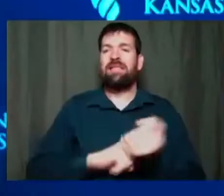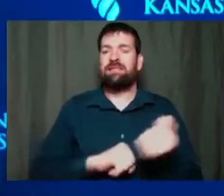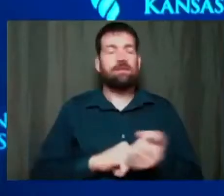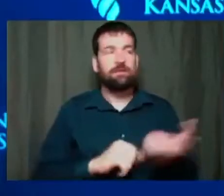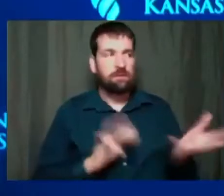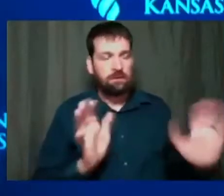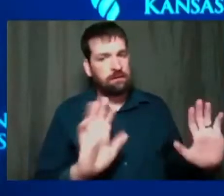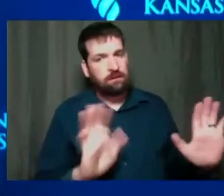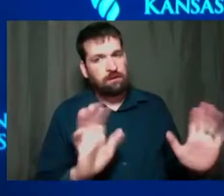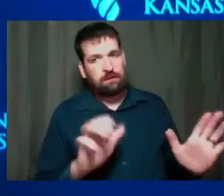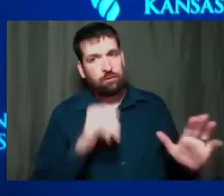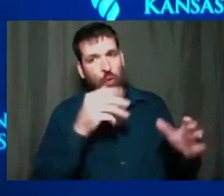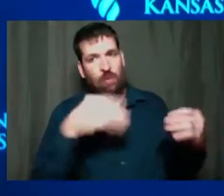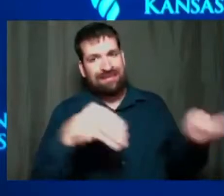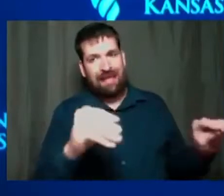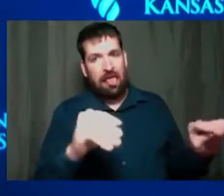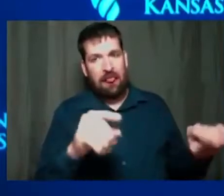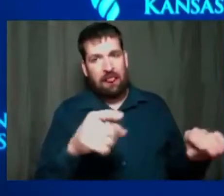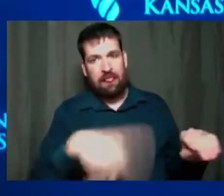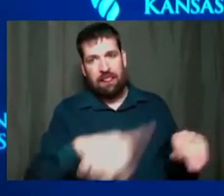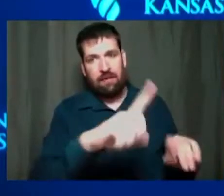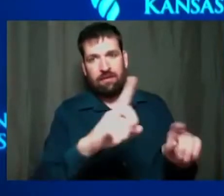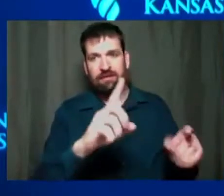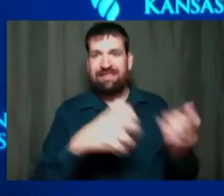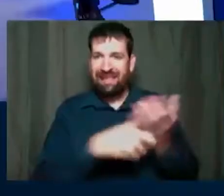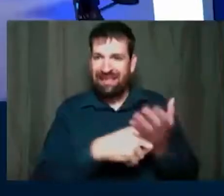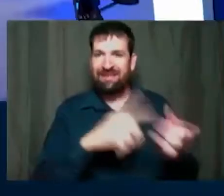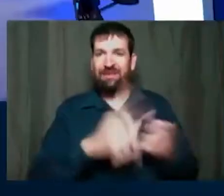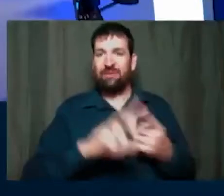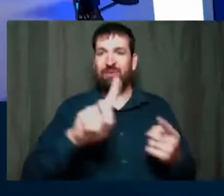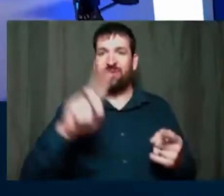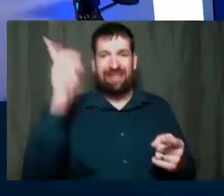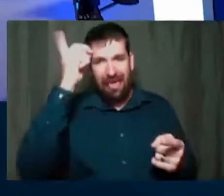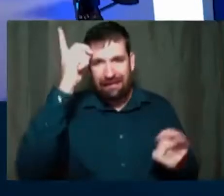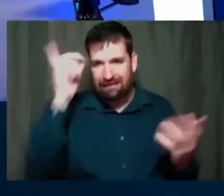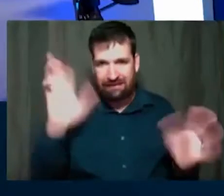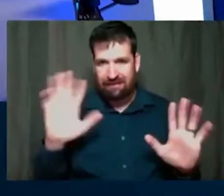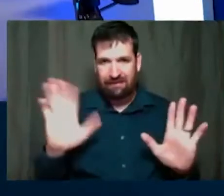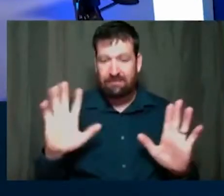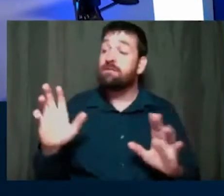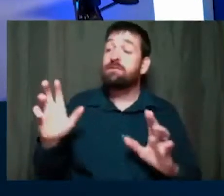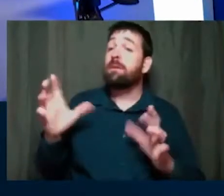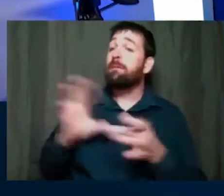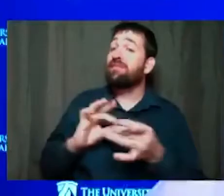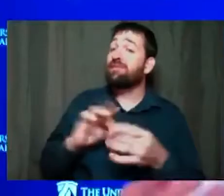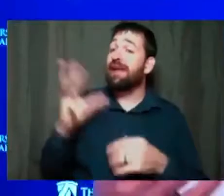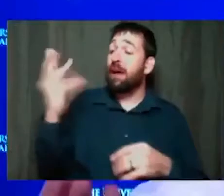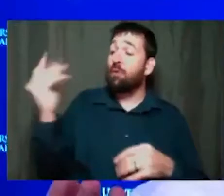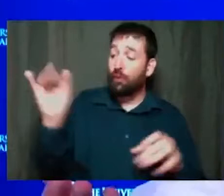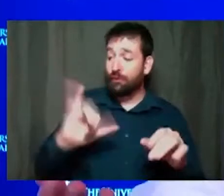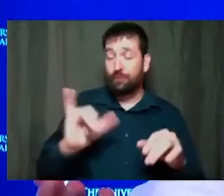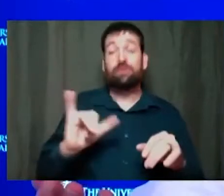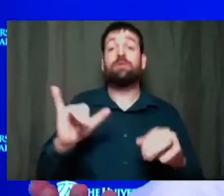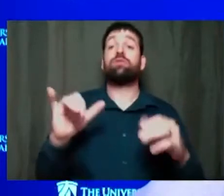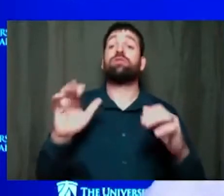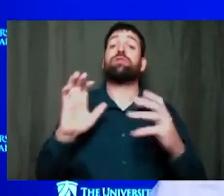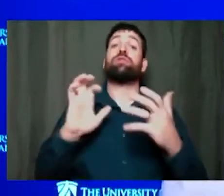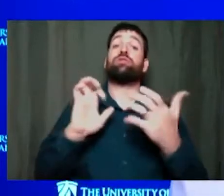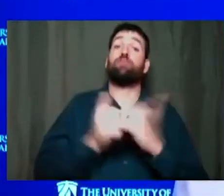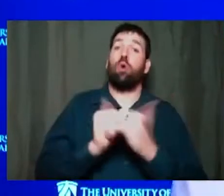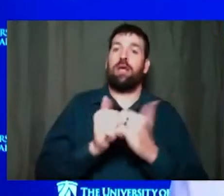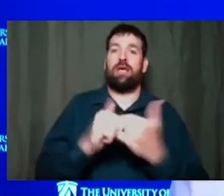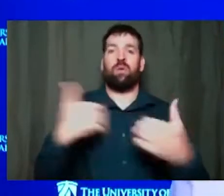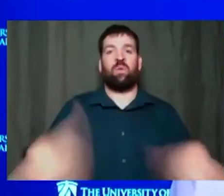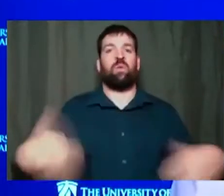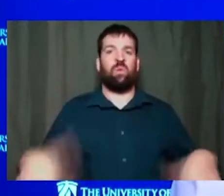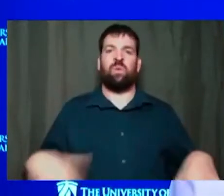Dallas zip codes. Just not the right idea. But we should also mention that outdoors things. We know Sporting won. Sporting was great, And of course, 3-1.